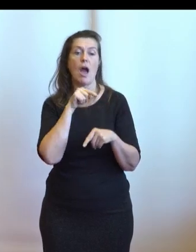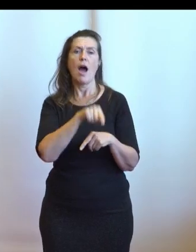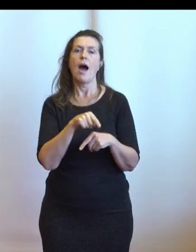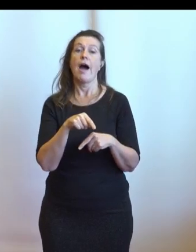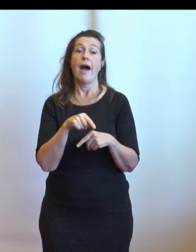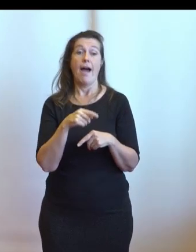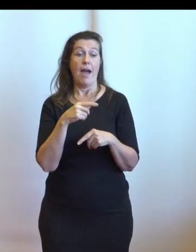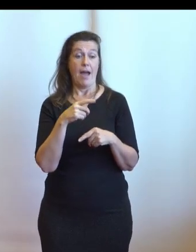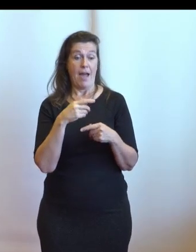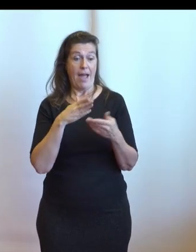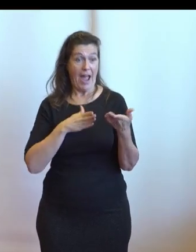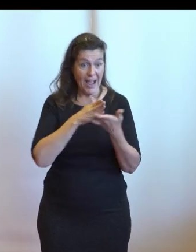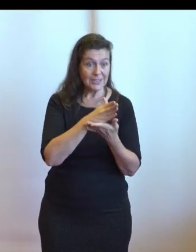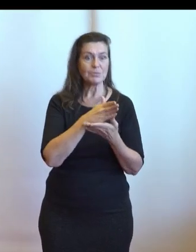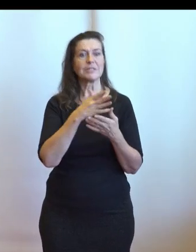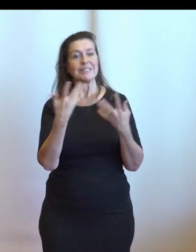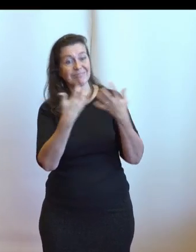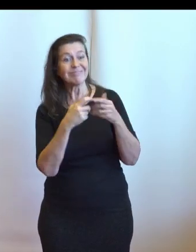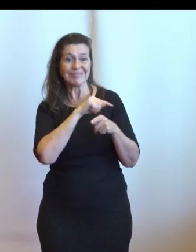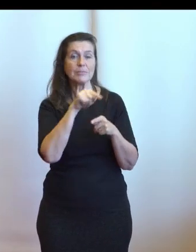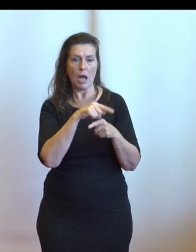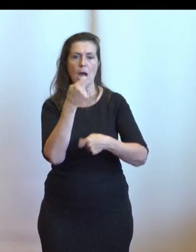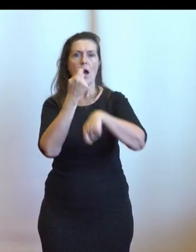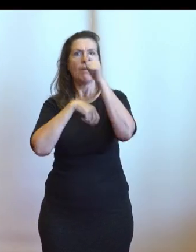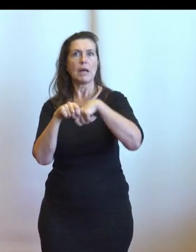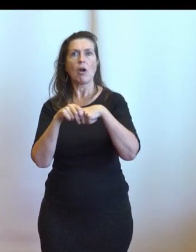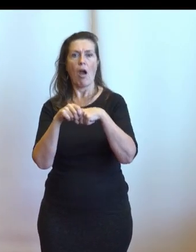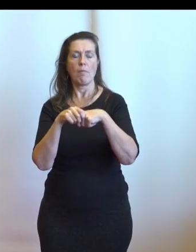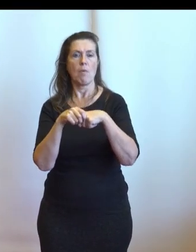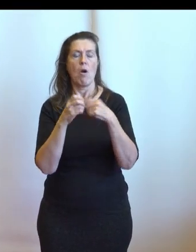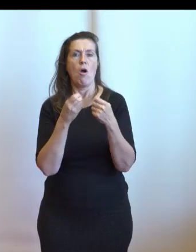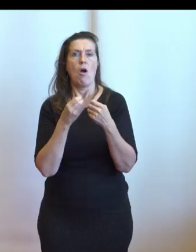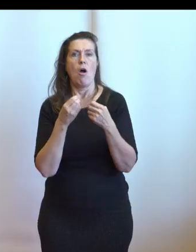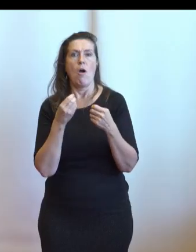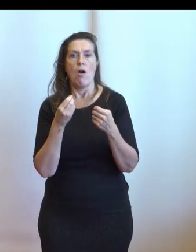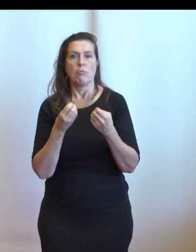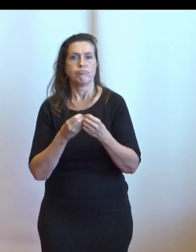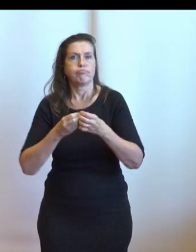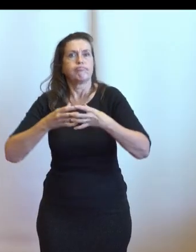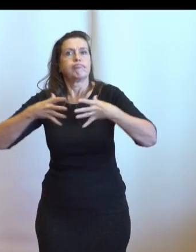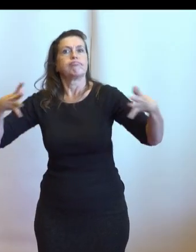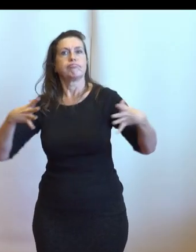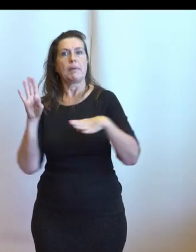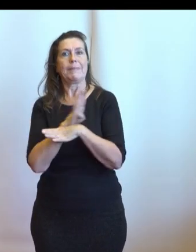improvements out of this, or it's just more accessibility in its own right?